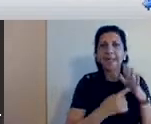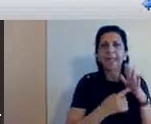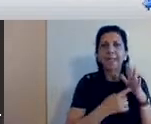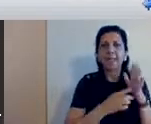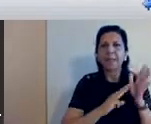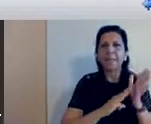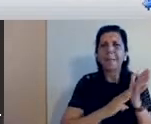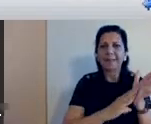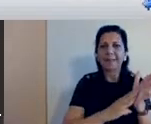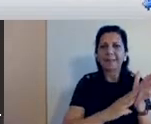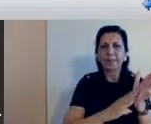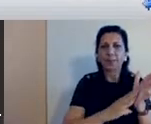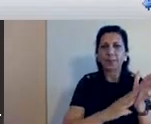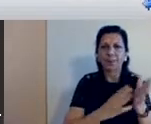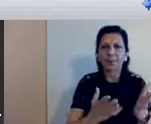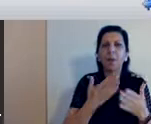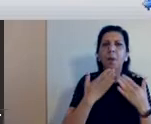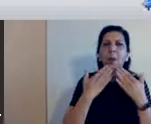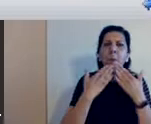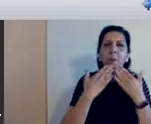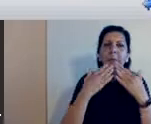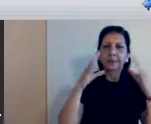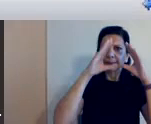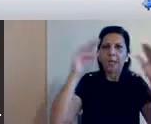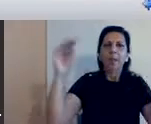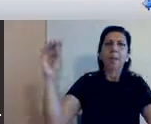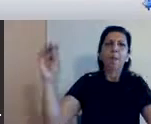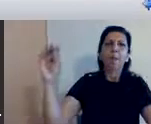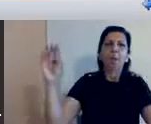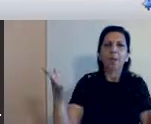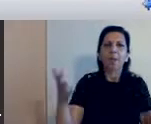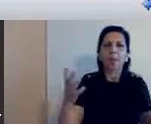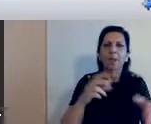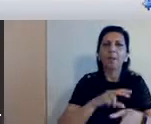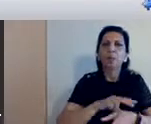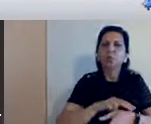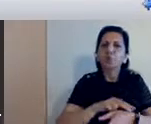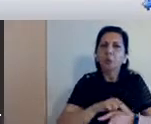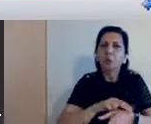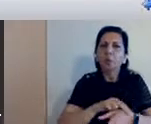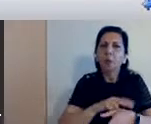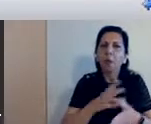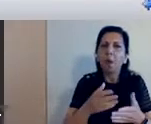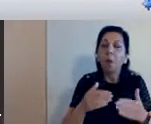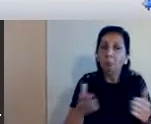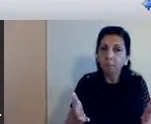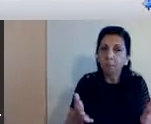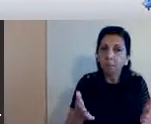that general practice particularly is open. It's working differently, as I've said, it's working differently, but it is open.